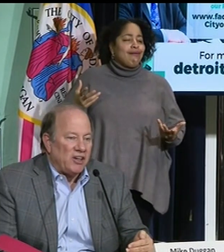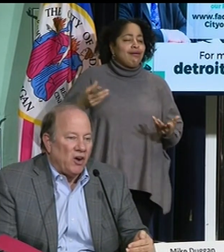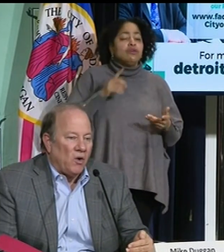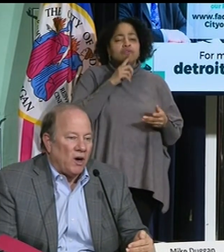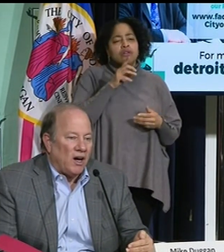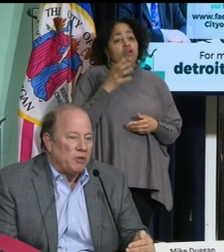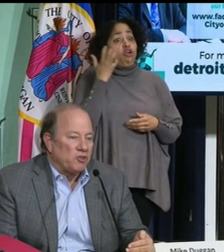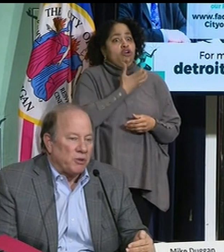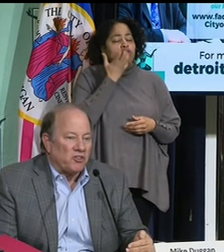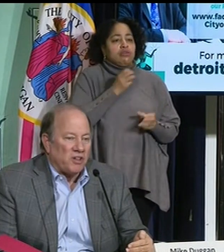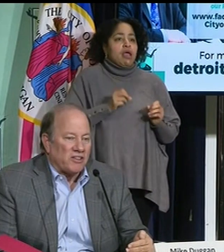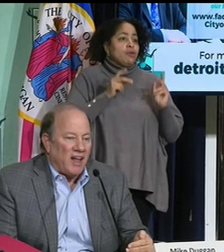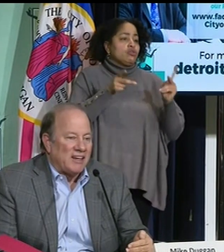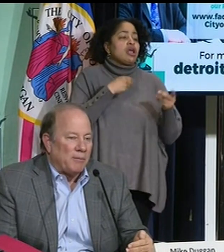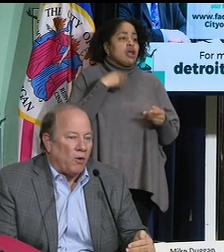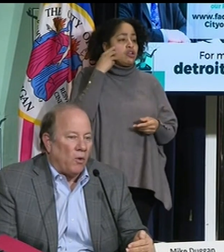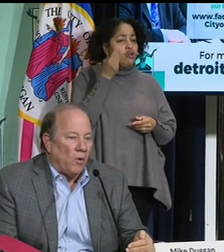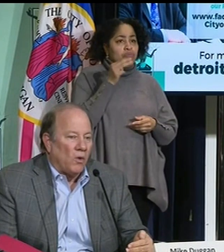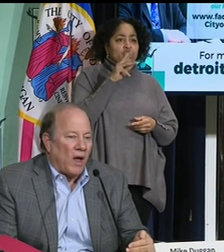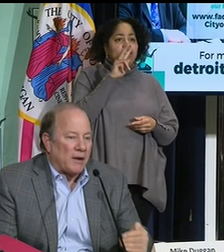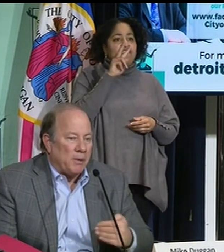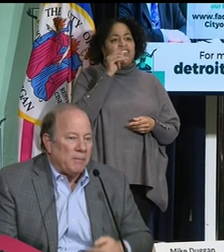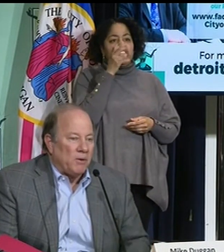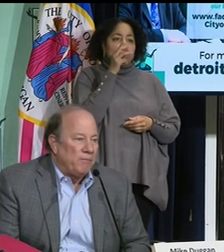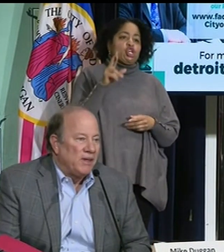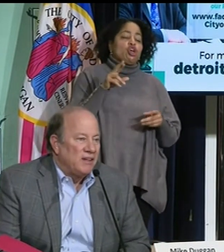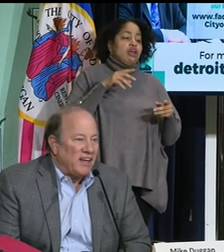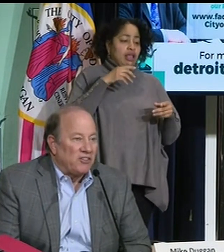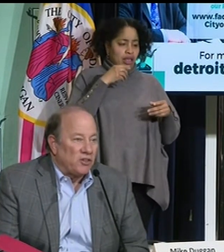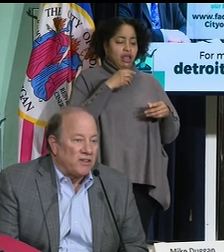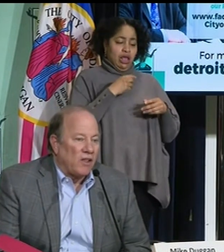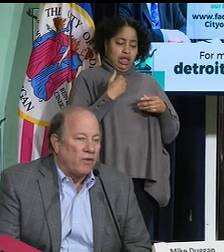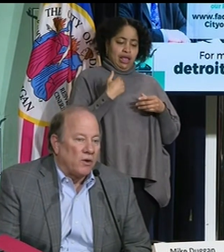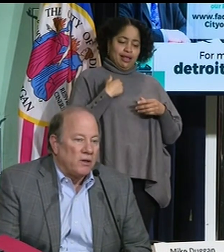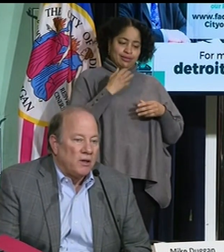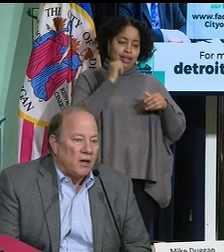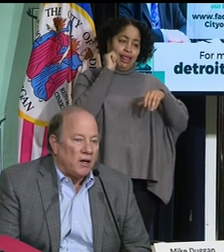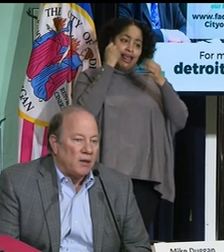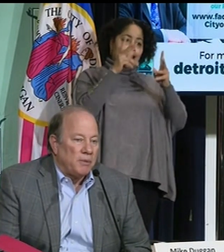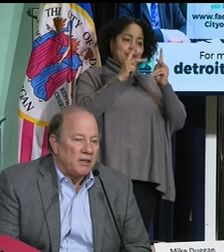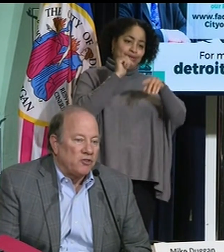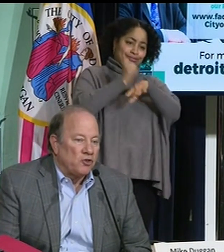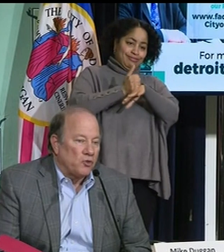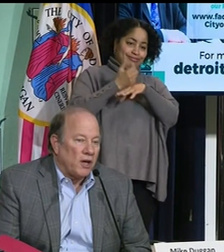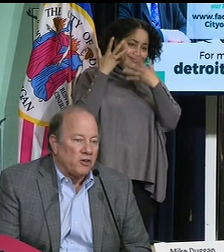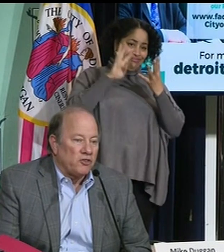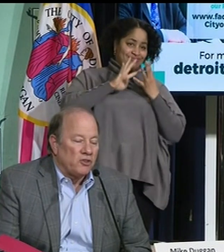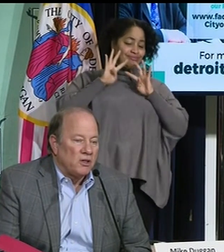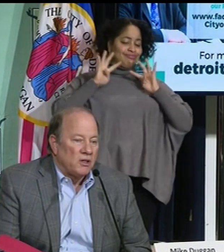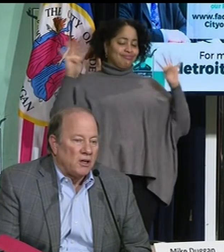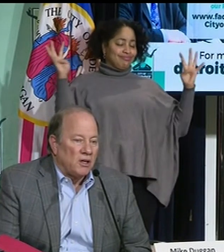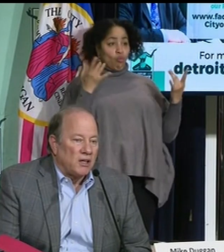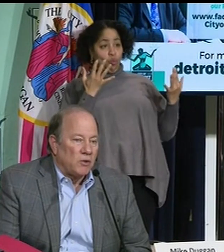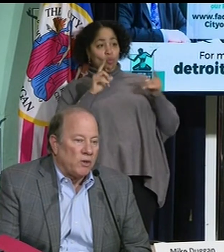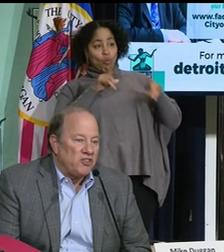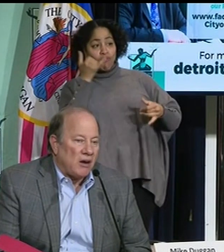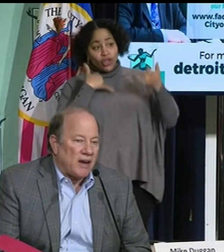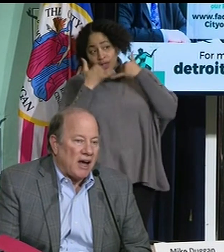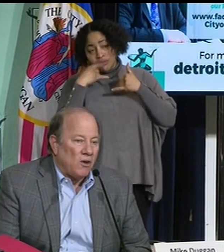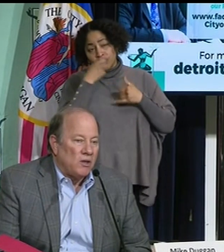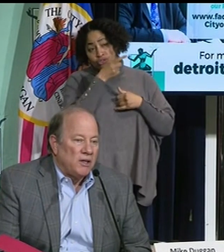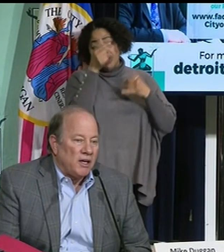And I know Mr. Pisker has lined up a whole lot of people to answer the telephone because Detroiters could